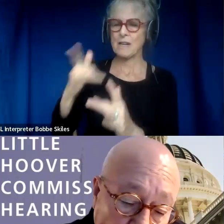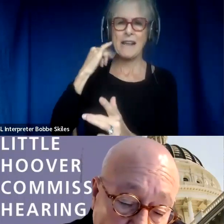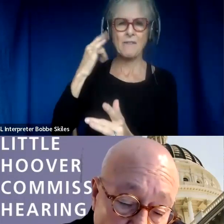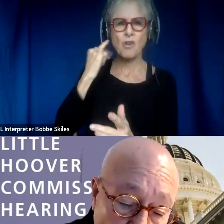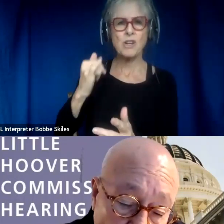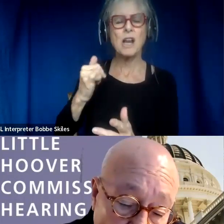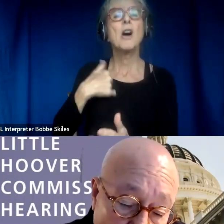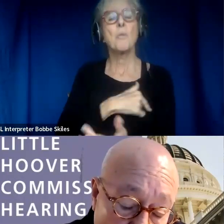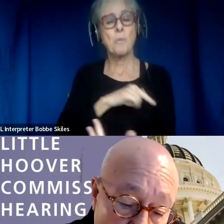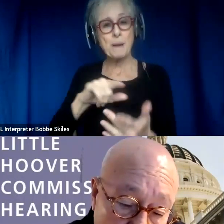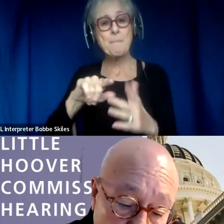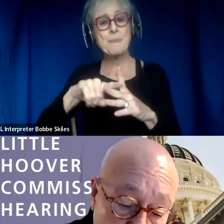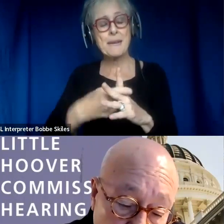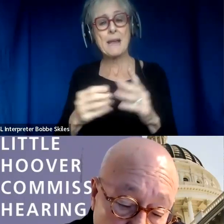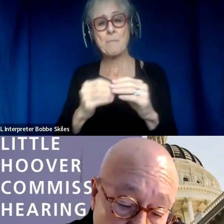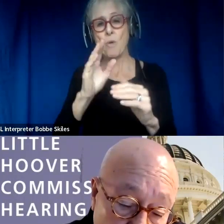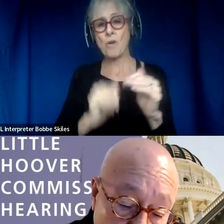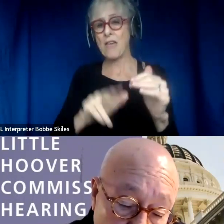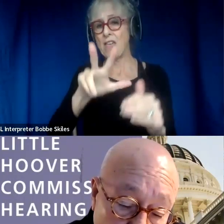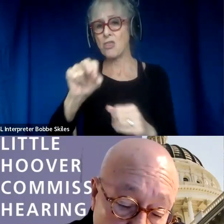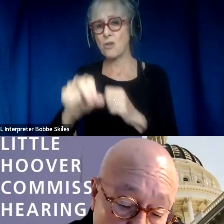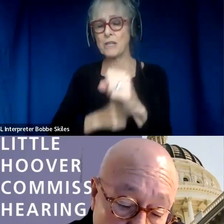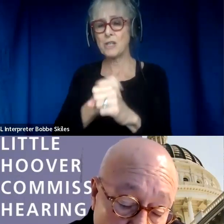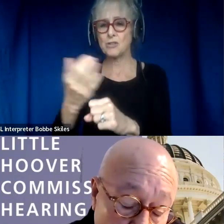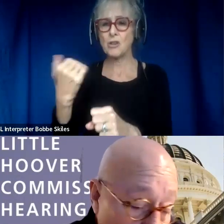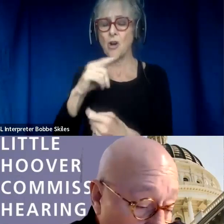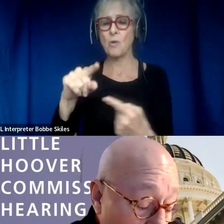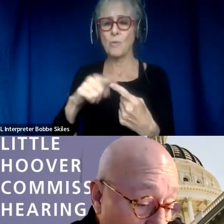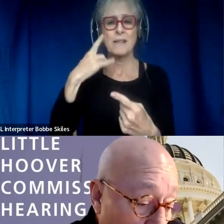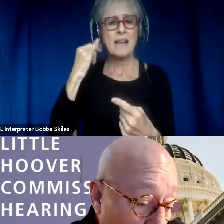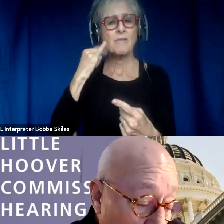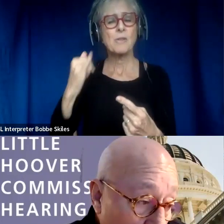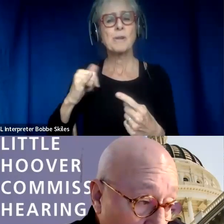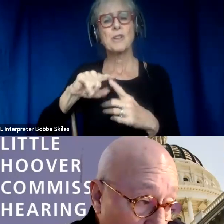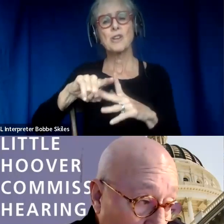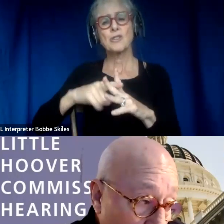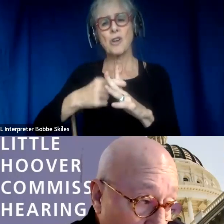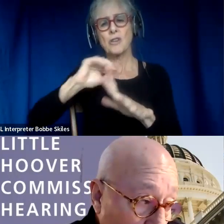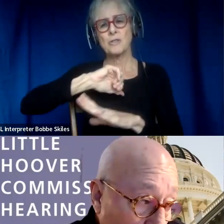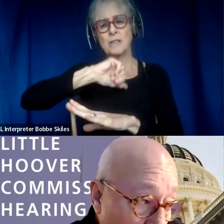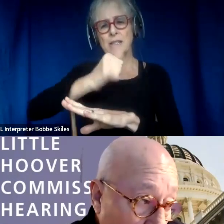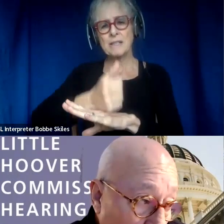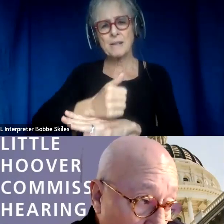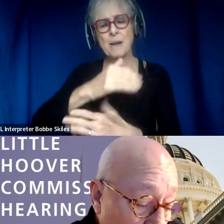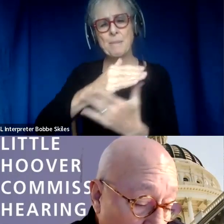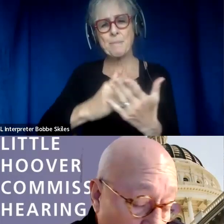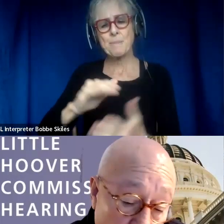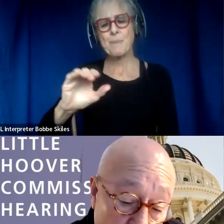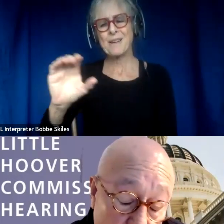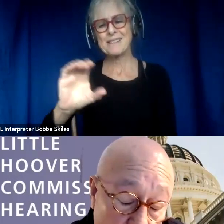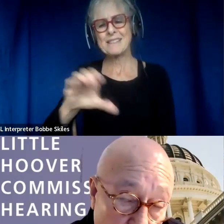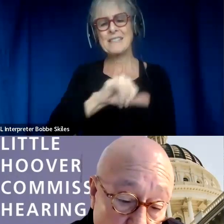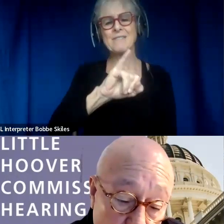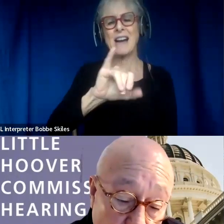began over 30 years ago when California began to implement Part C of IDEA, their